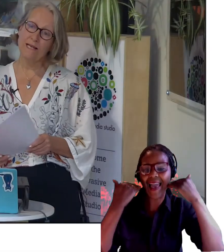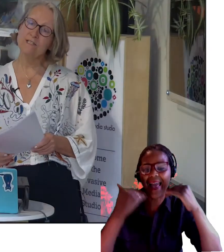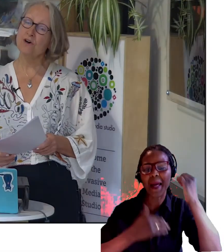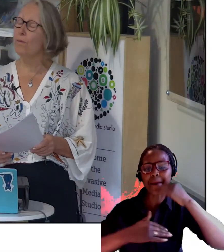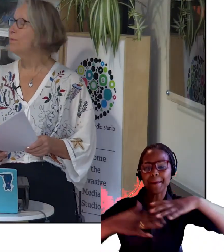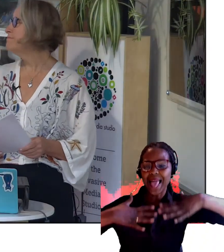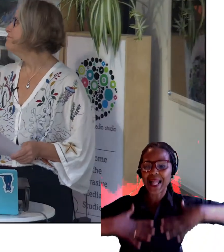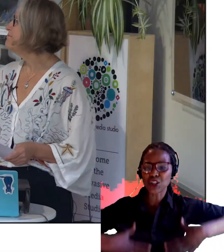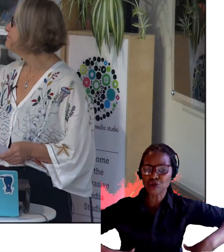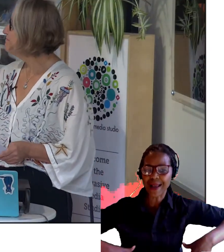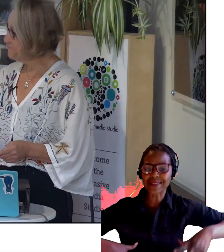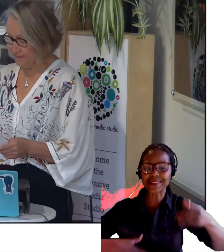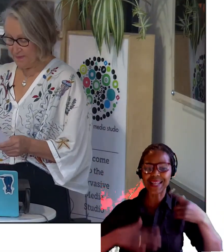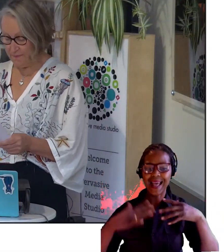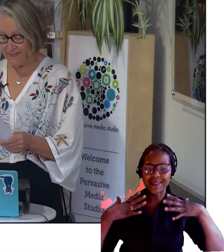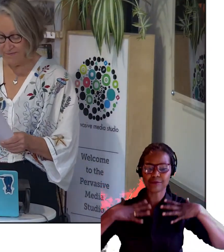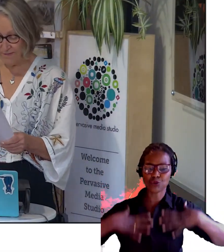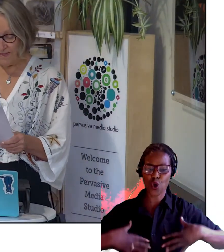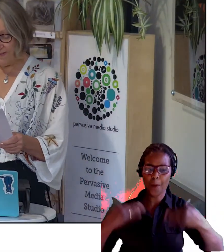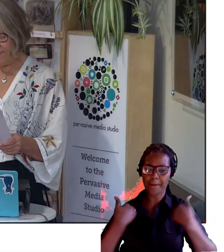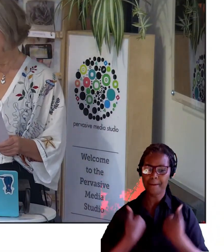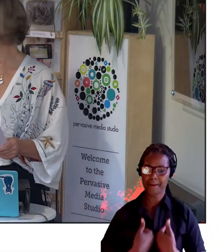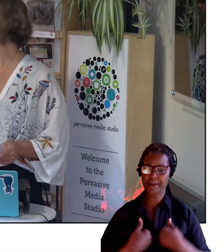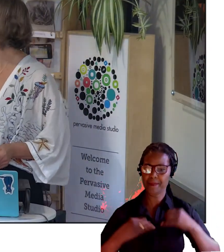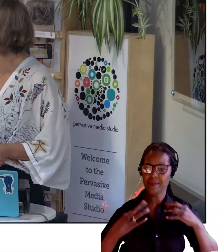embroidered white top.